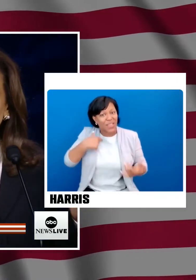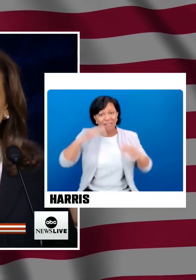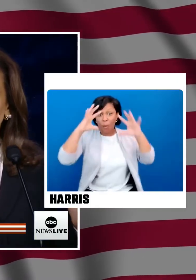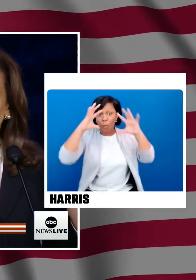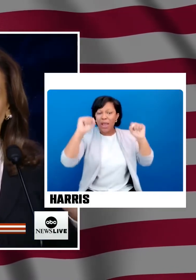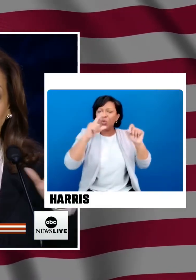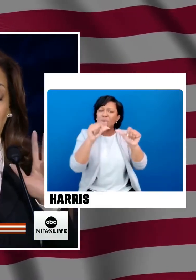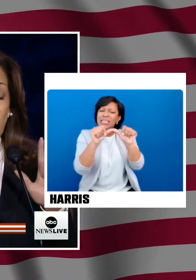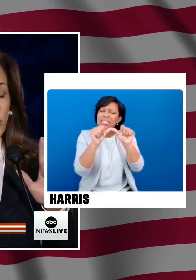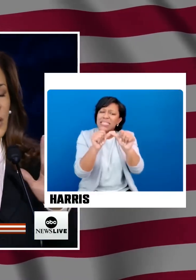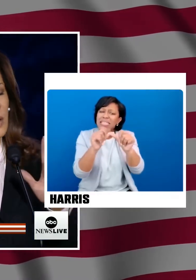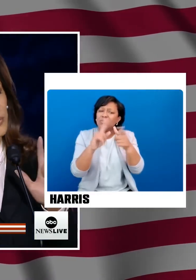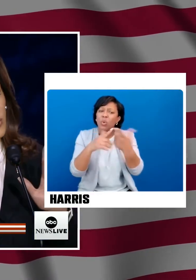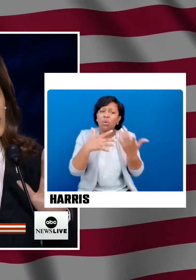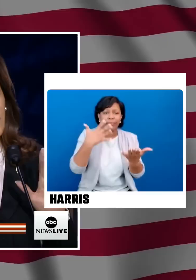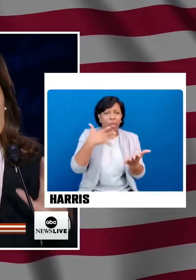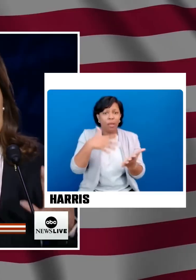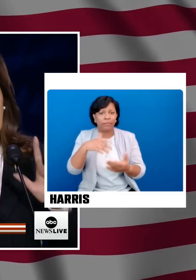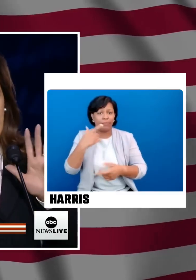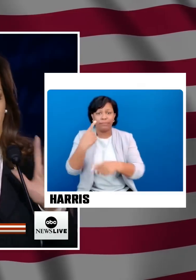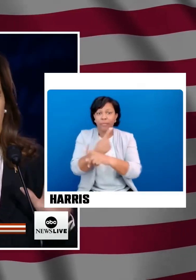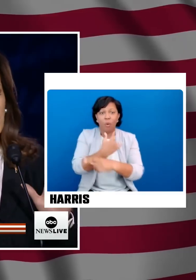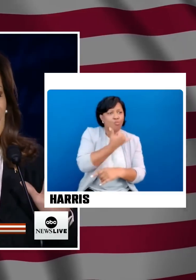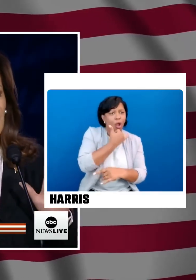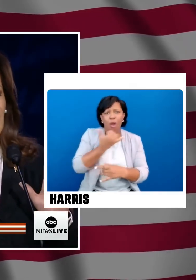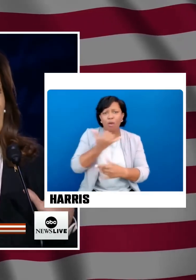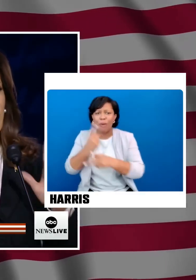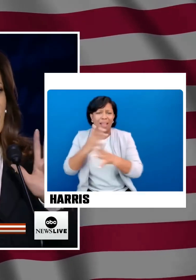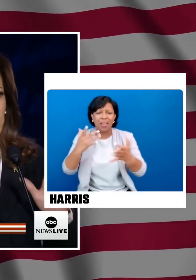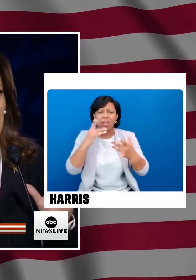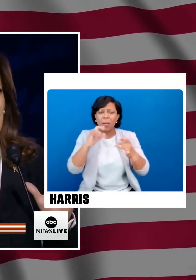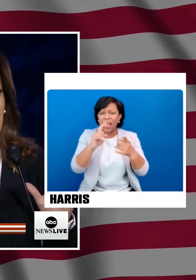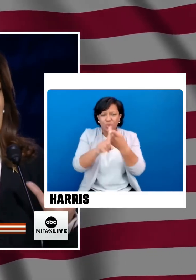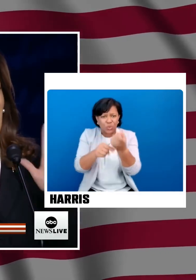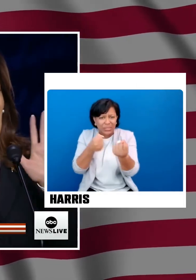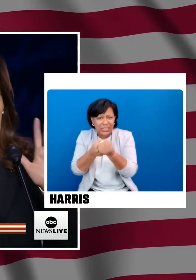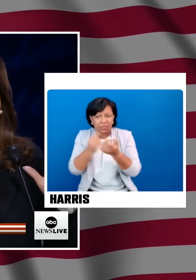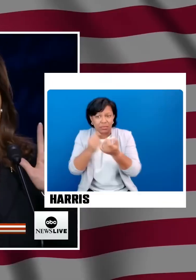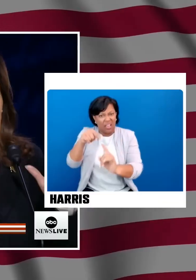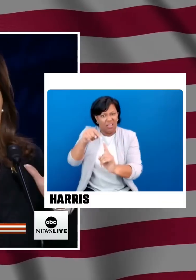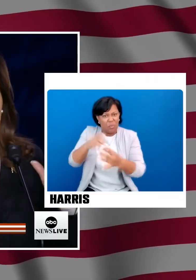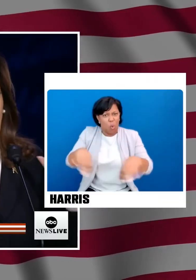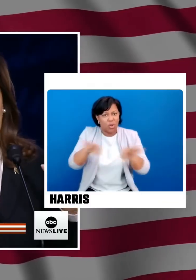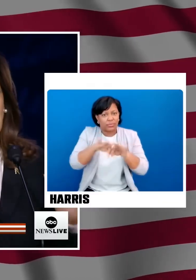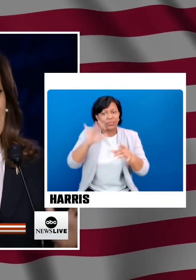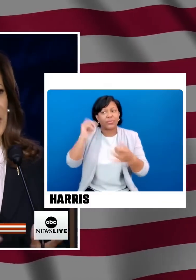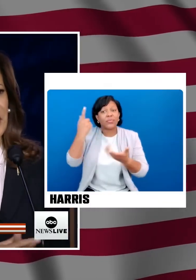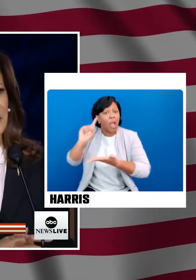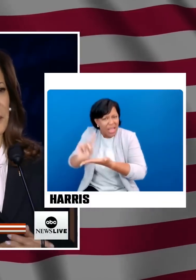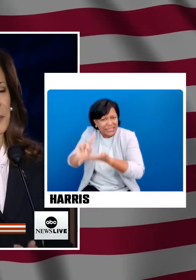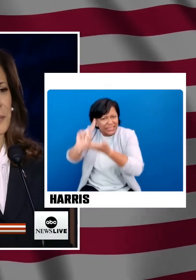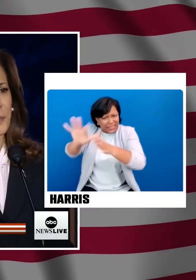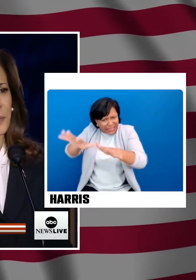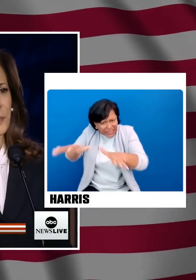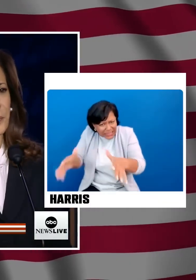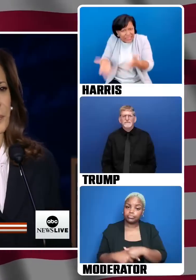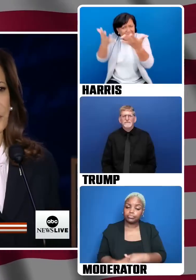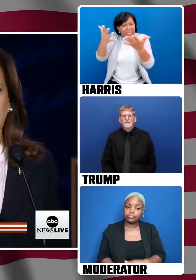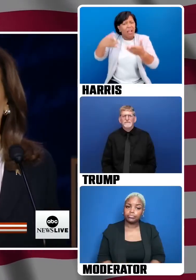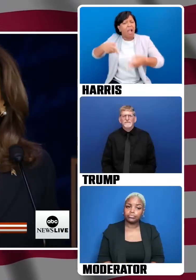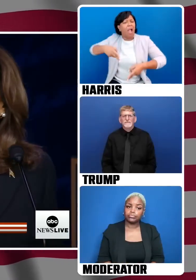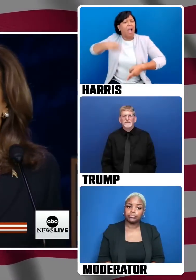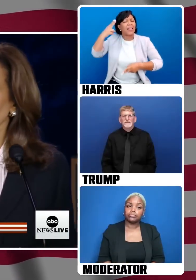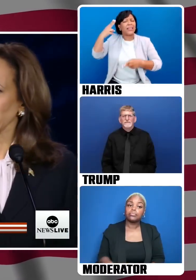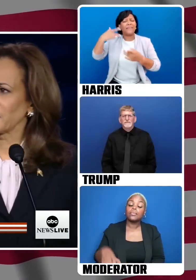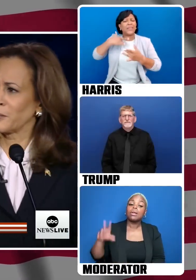on Vice national President security, Harris. including the importance of upholding and respecting in highest regard our military. Vice President Harris,